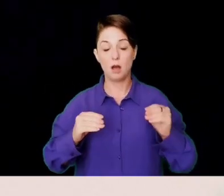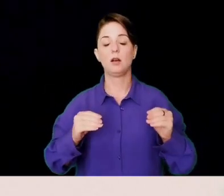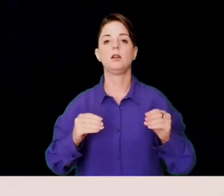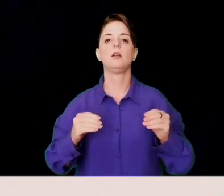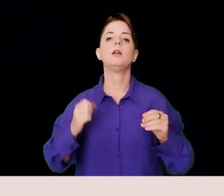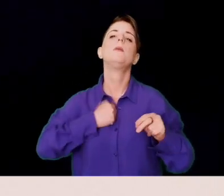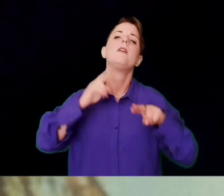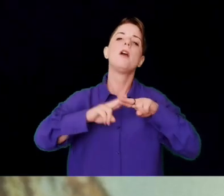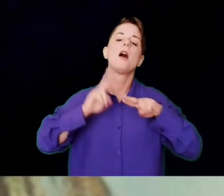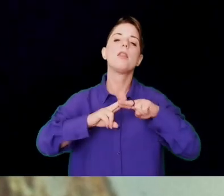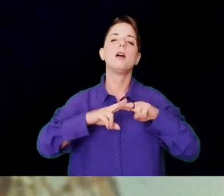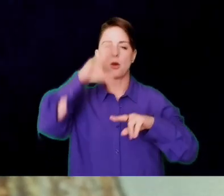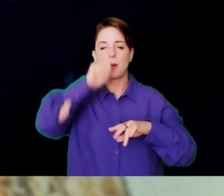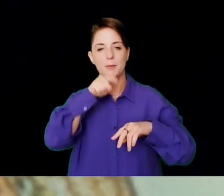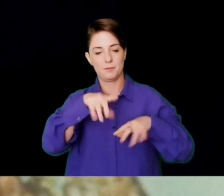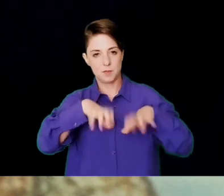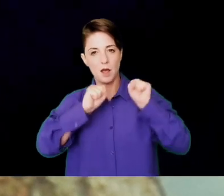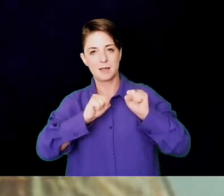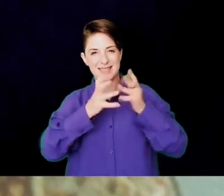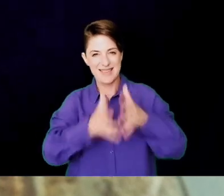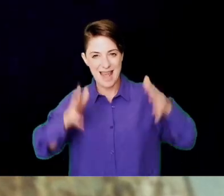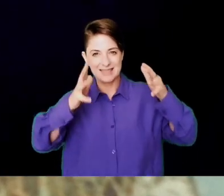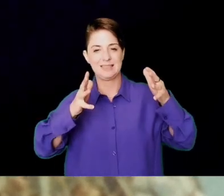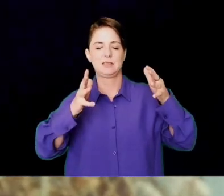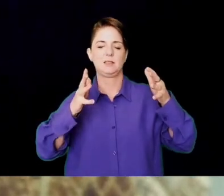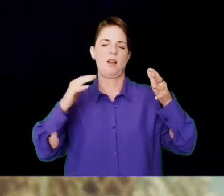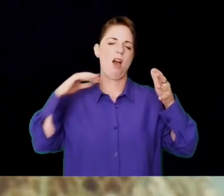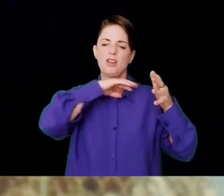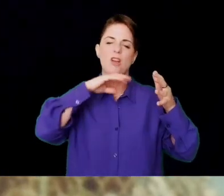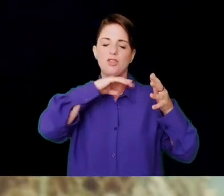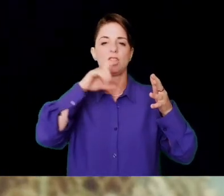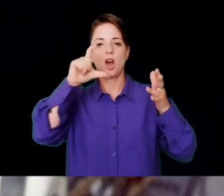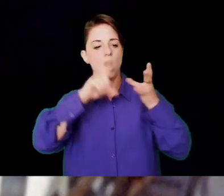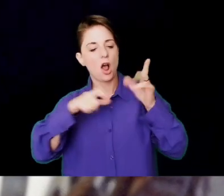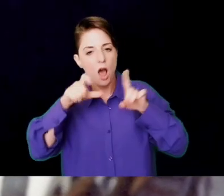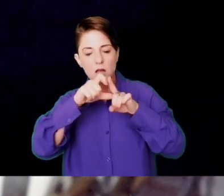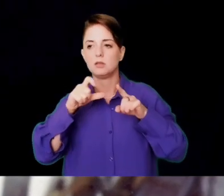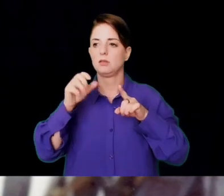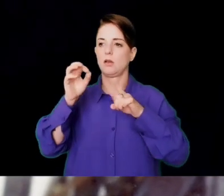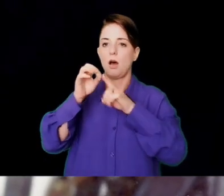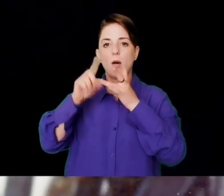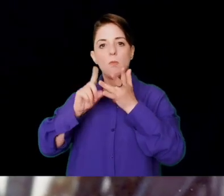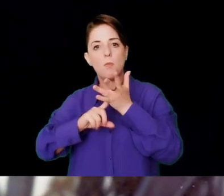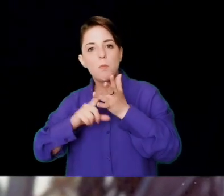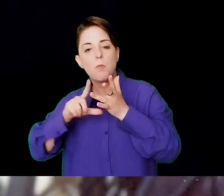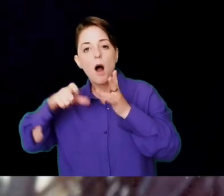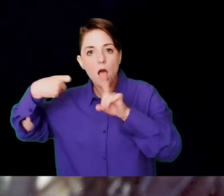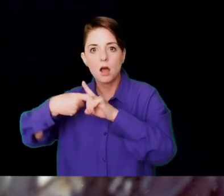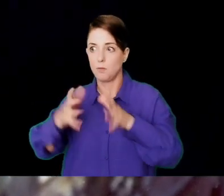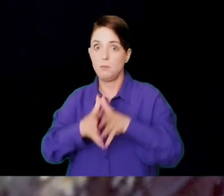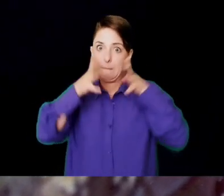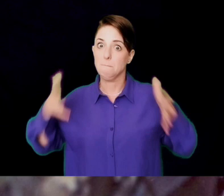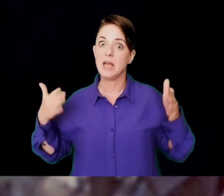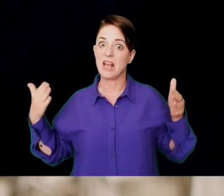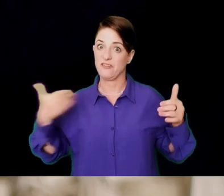remember when my father started wreck netting, hundreds of stones of cod and pollock and all really